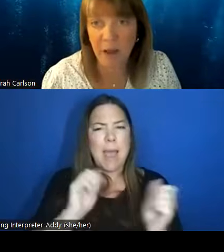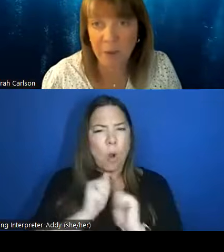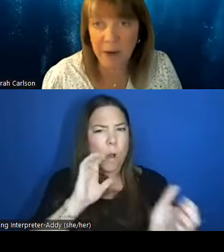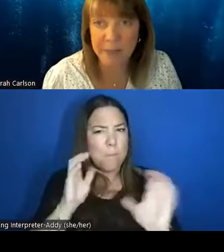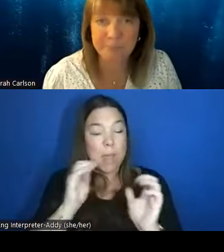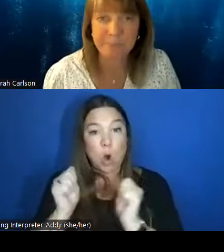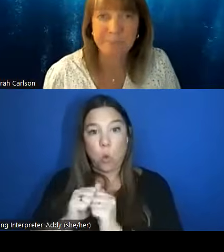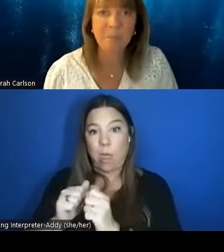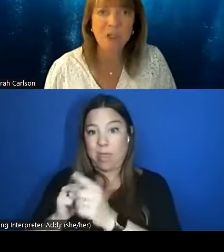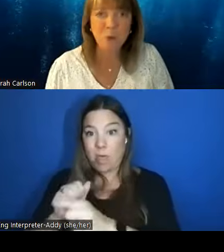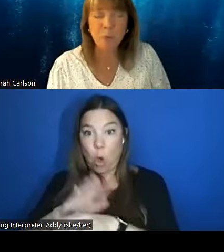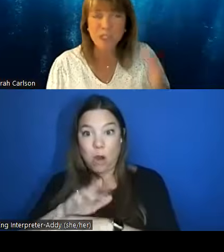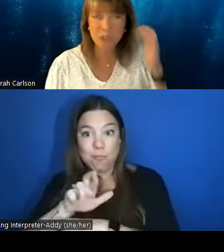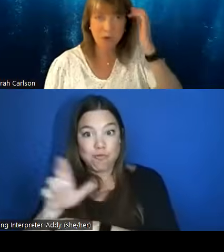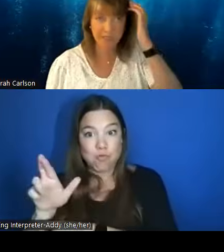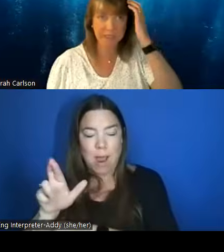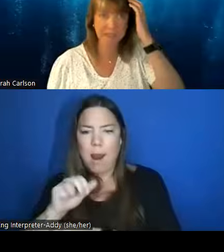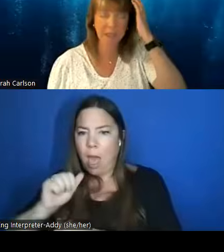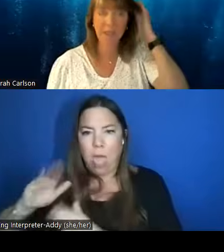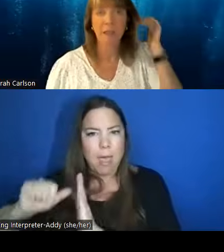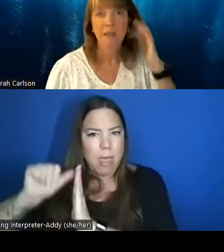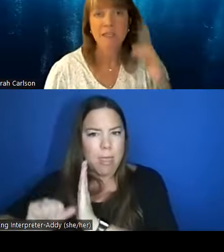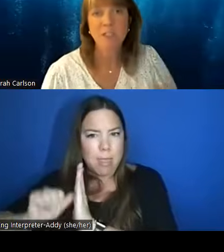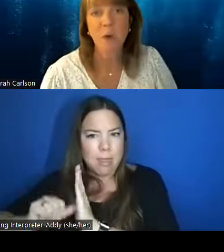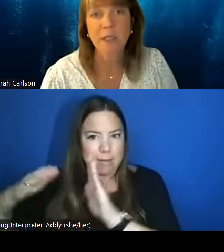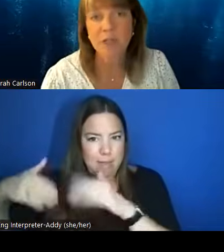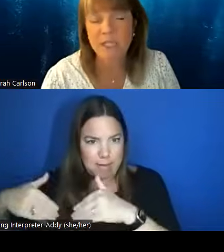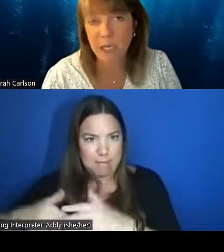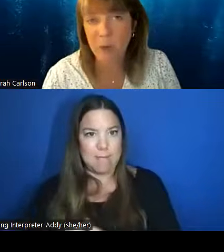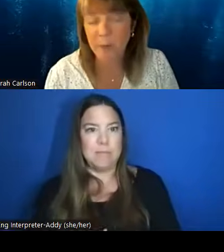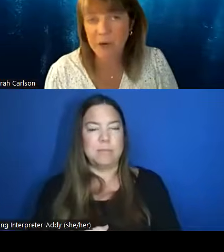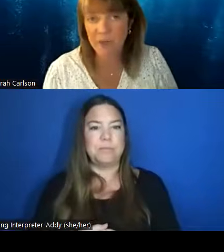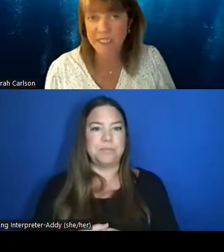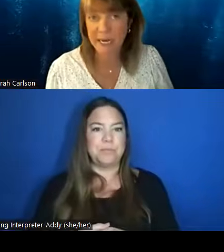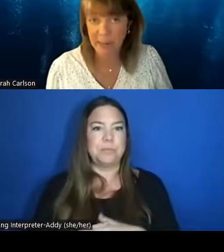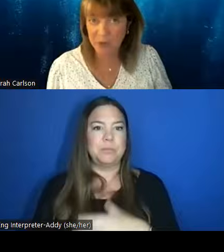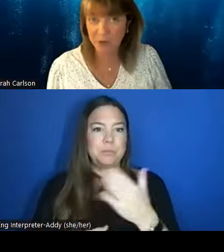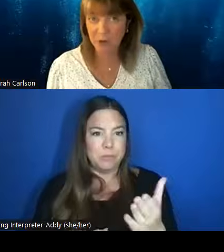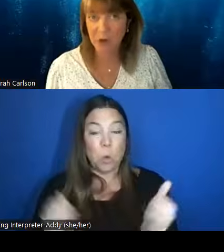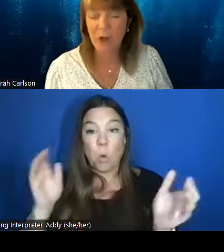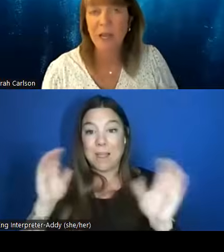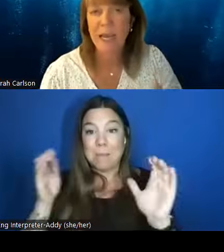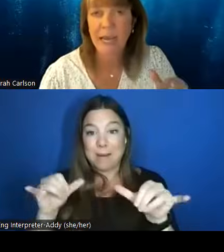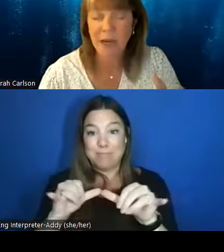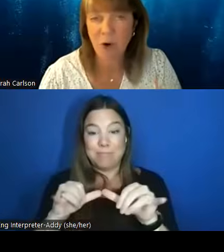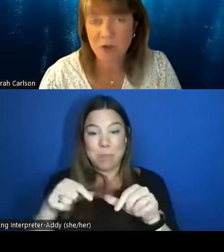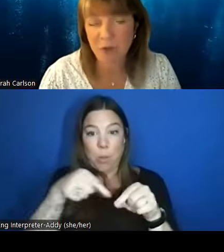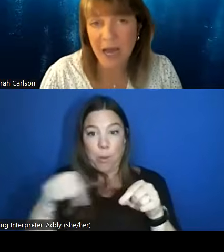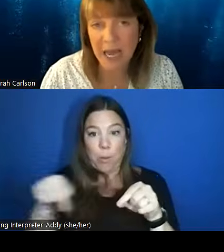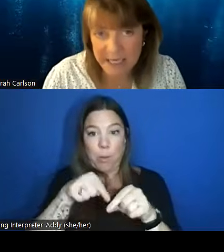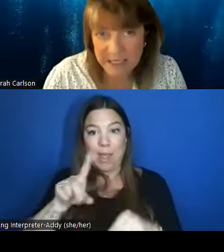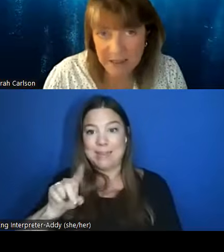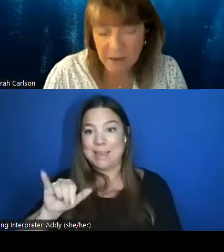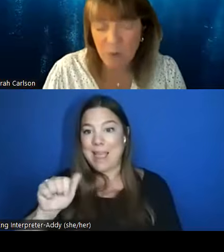shipwreck on the right. So when we do this, this is what it looks like. We compared the diameter and also